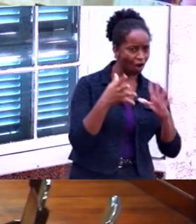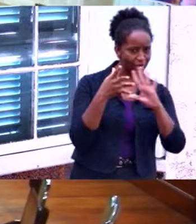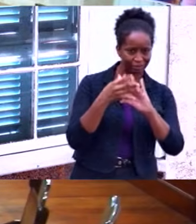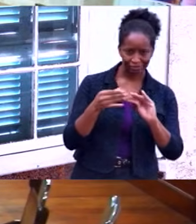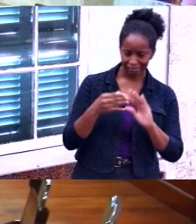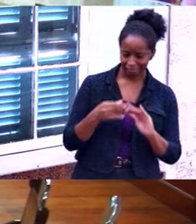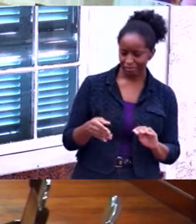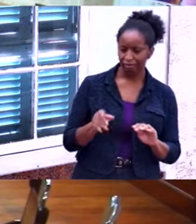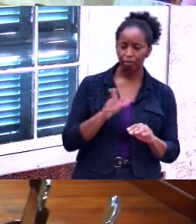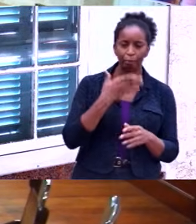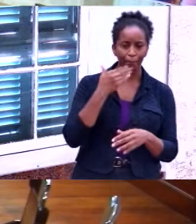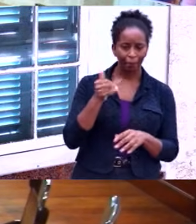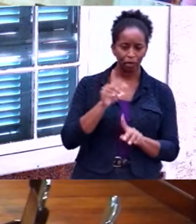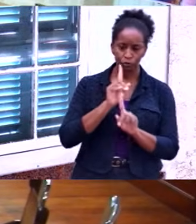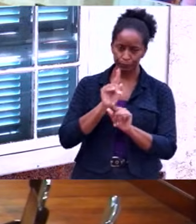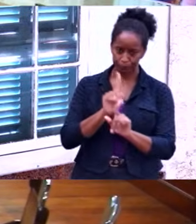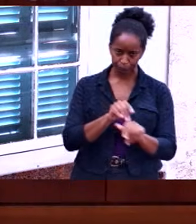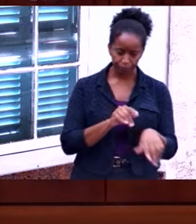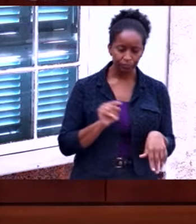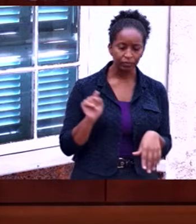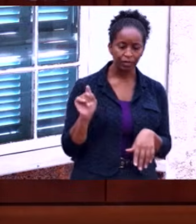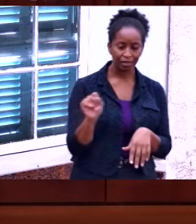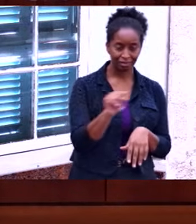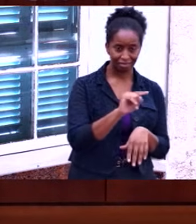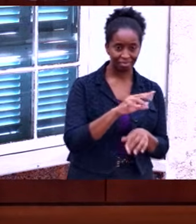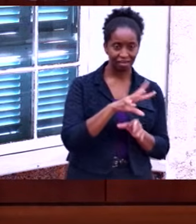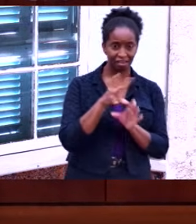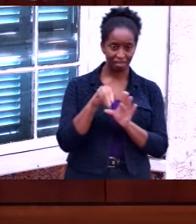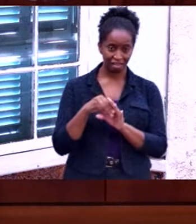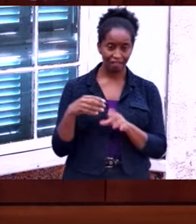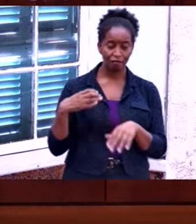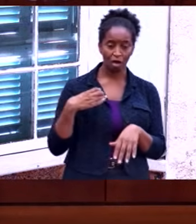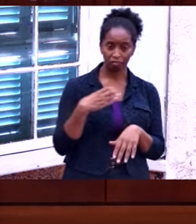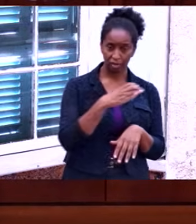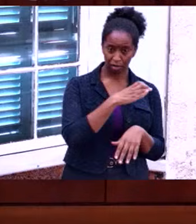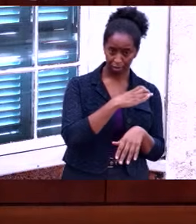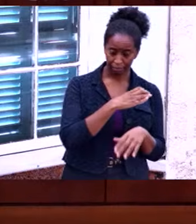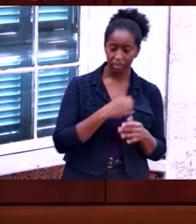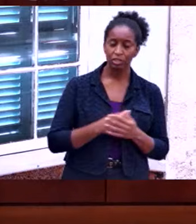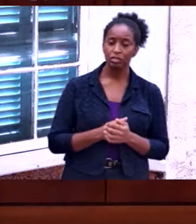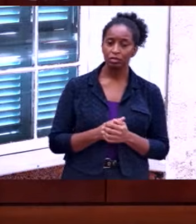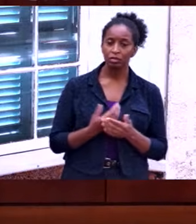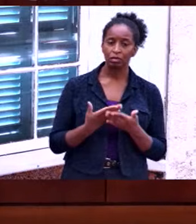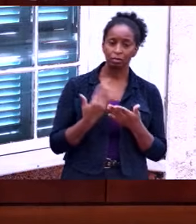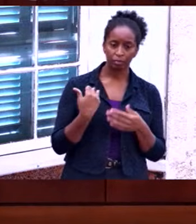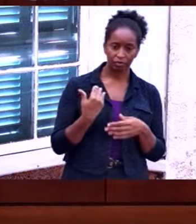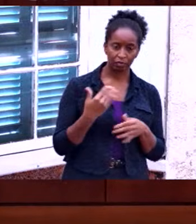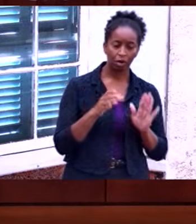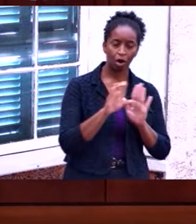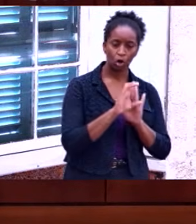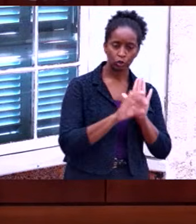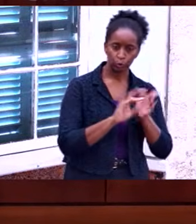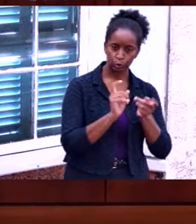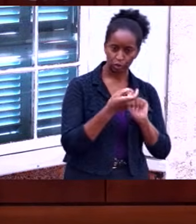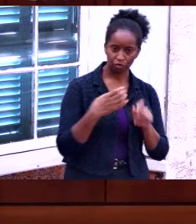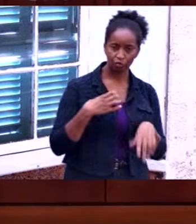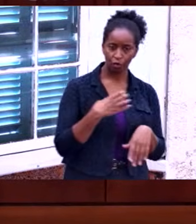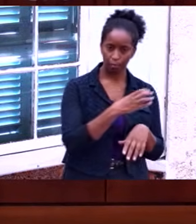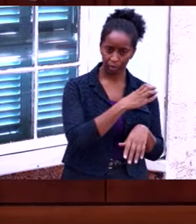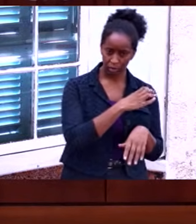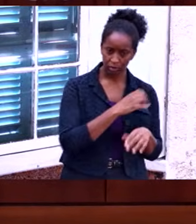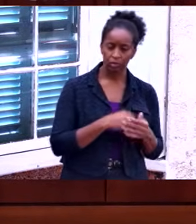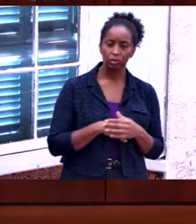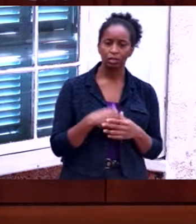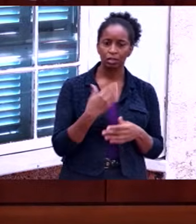of the respective commissions. In the initial case, it would have been the member of the Constitutional Reform Commission, Senator Gregory